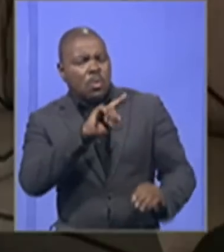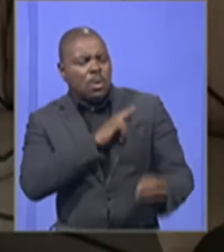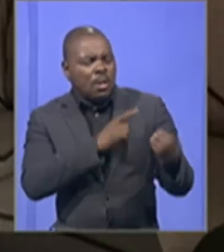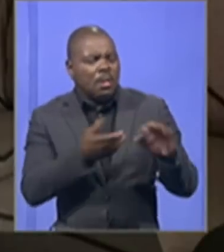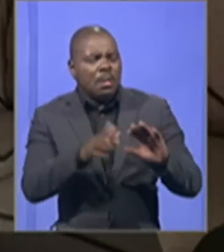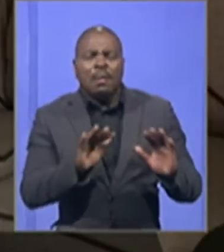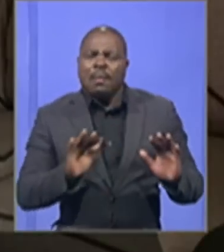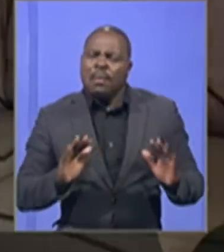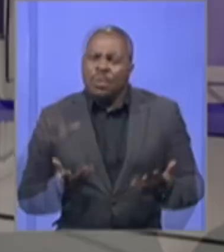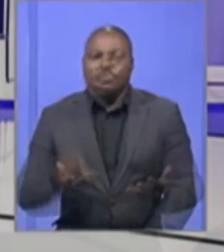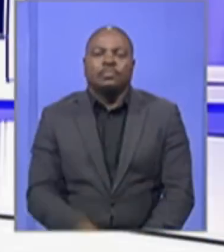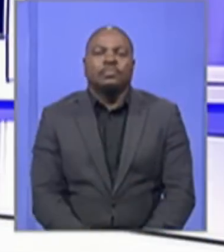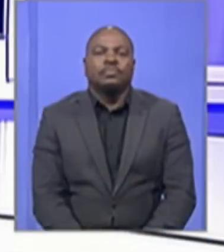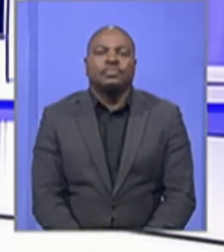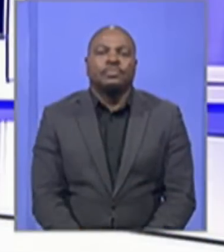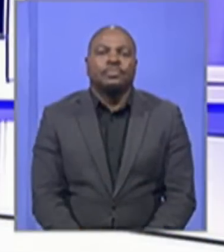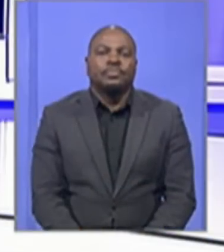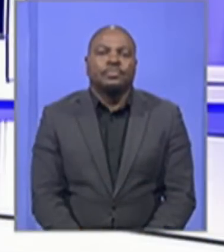bona.